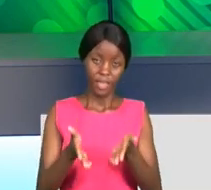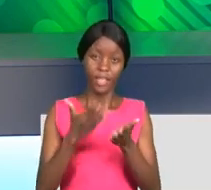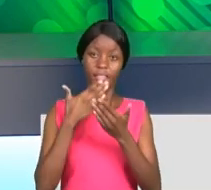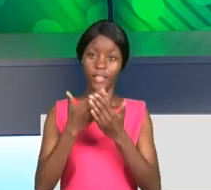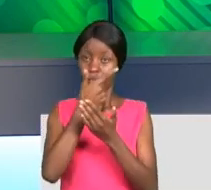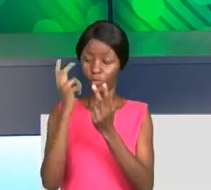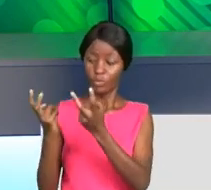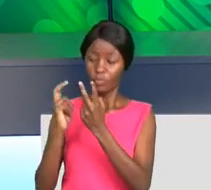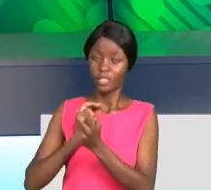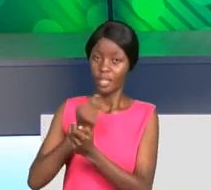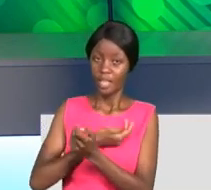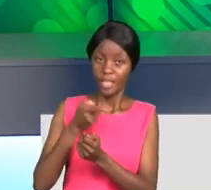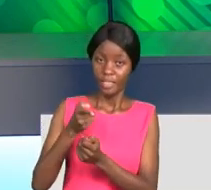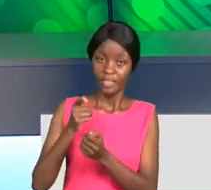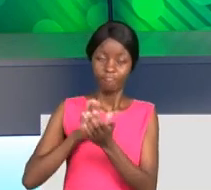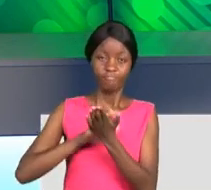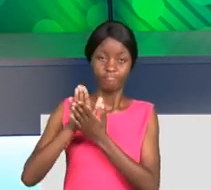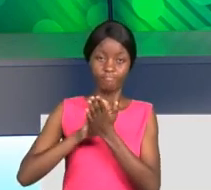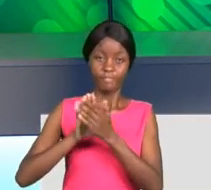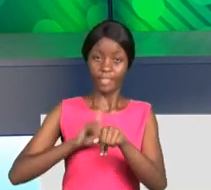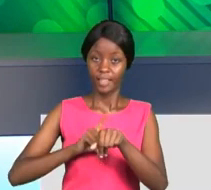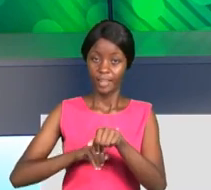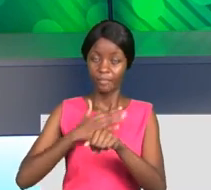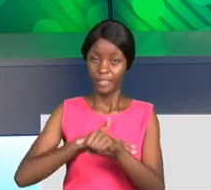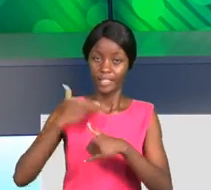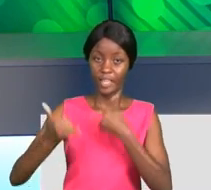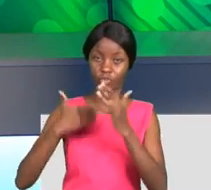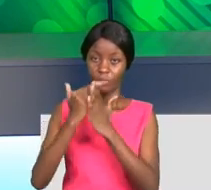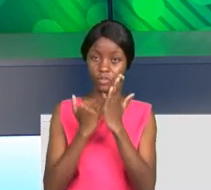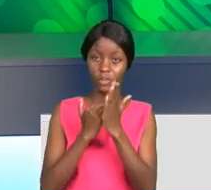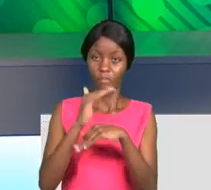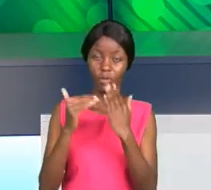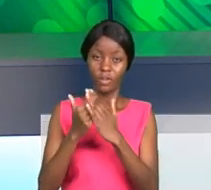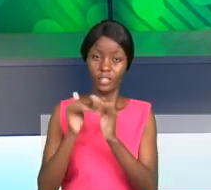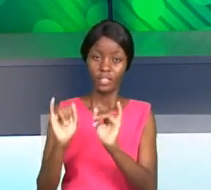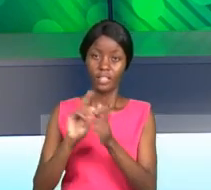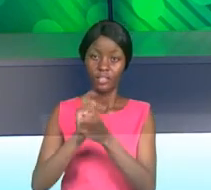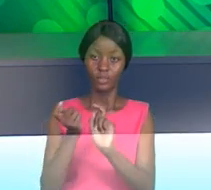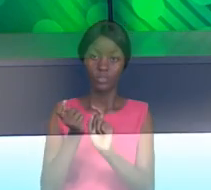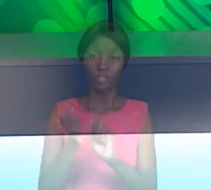for keeping us company on this exciting journey. Do enjoy the rest of your viewing. Keep it switched.